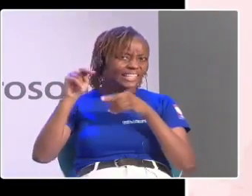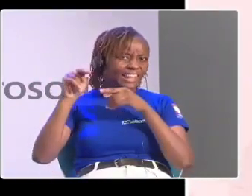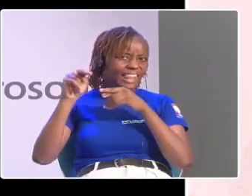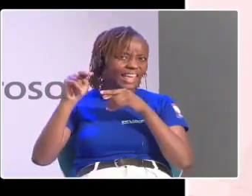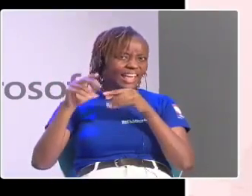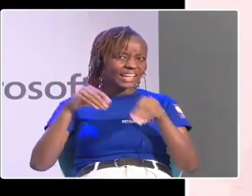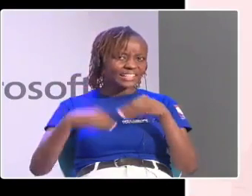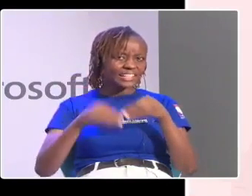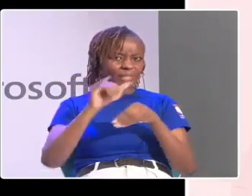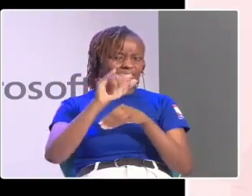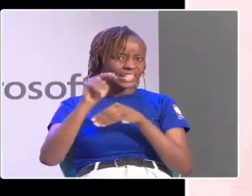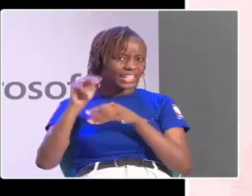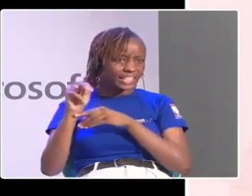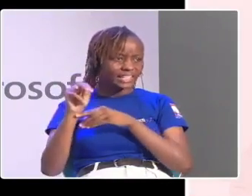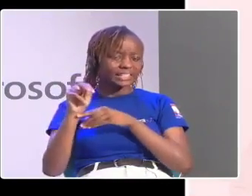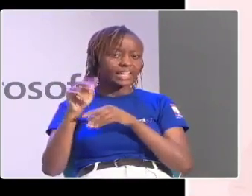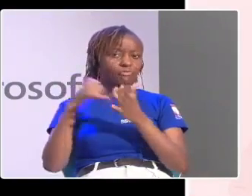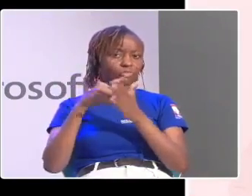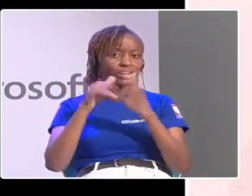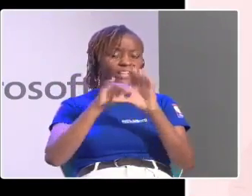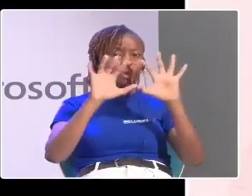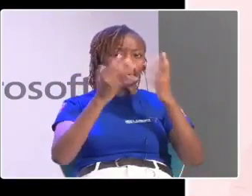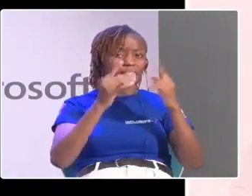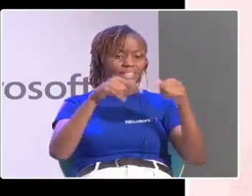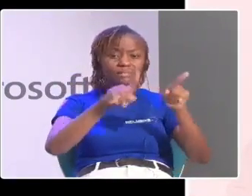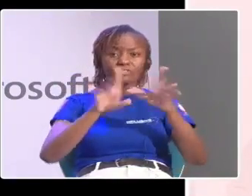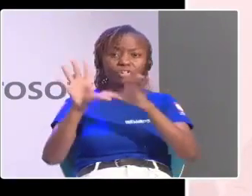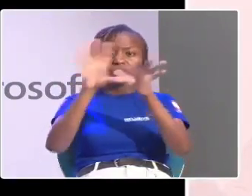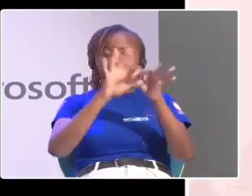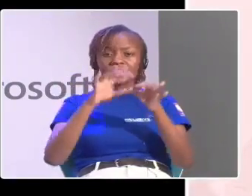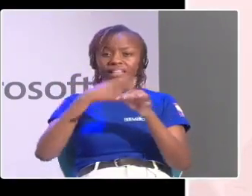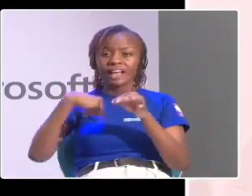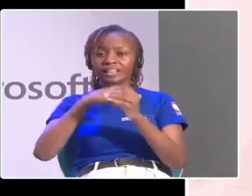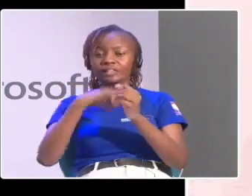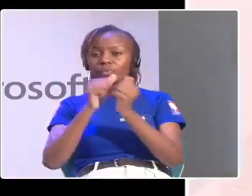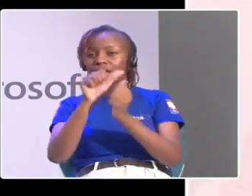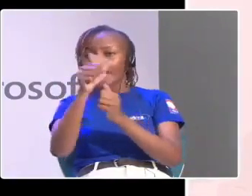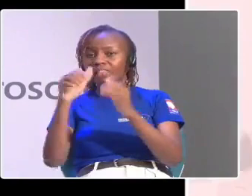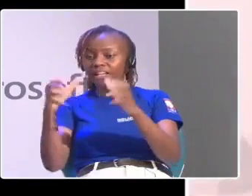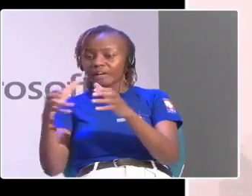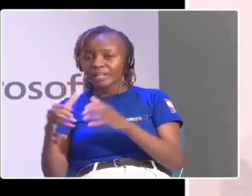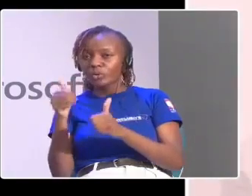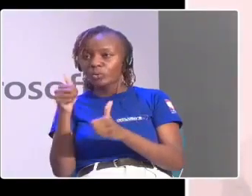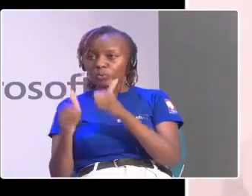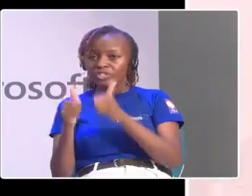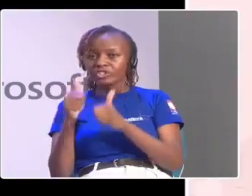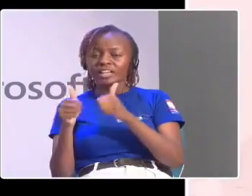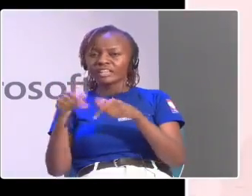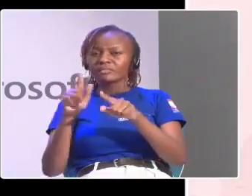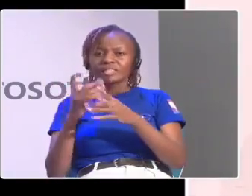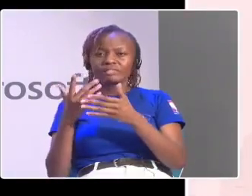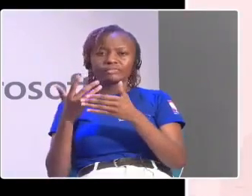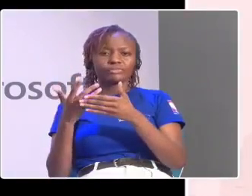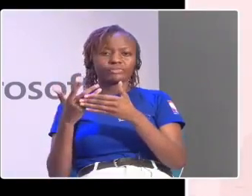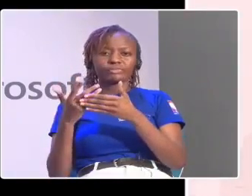US, but is also broadening globally. And they connect us with other companies that might be earlier in the journey than